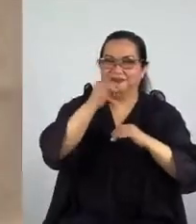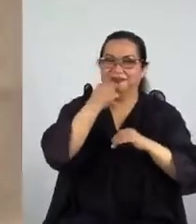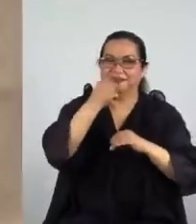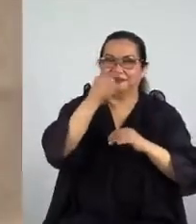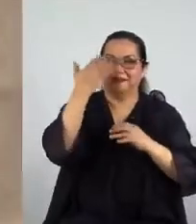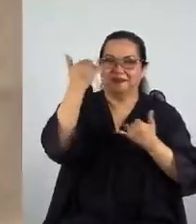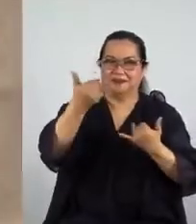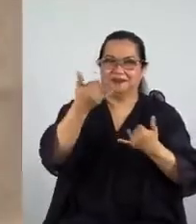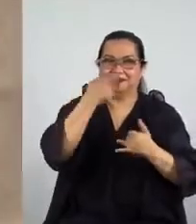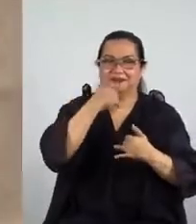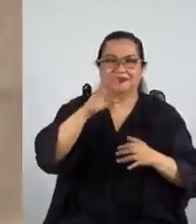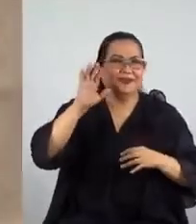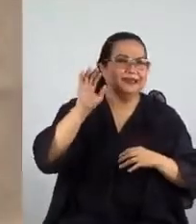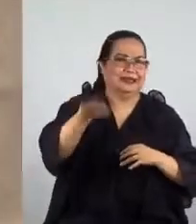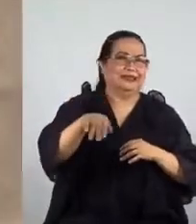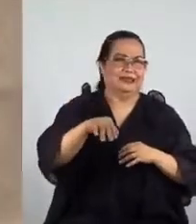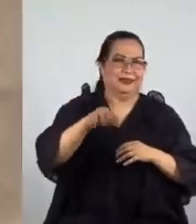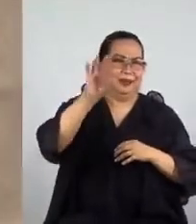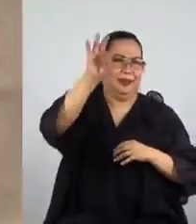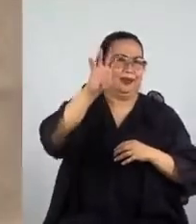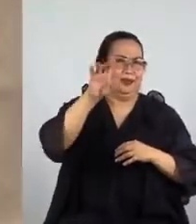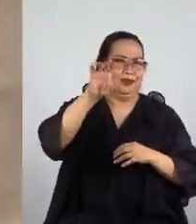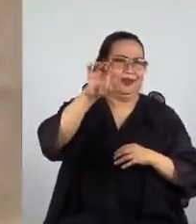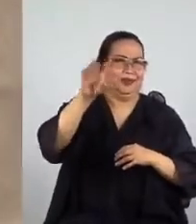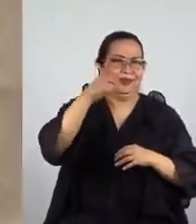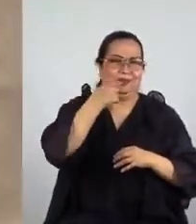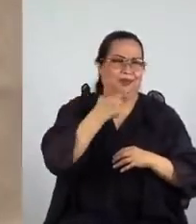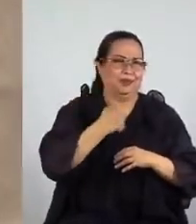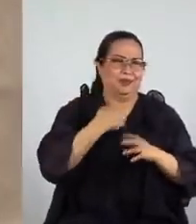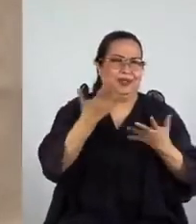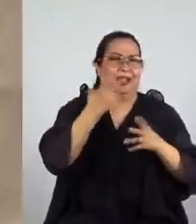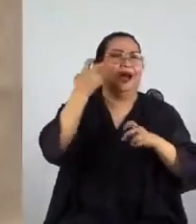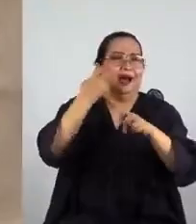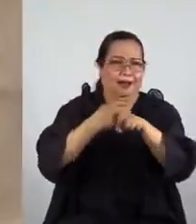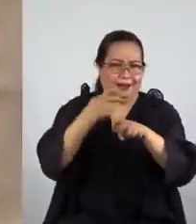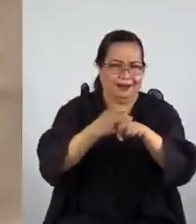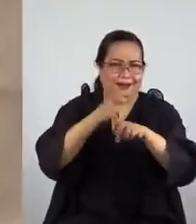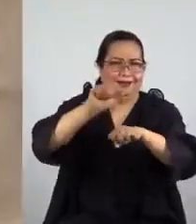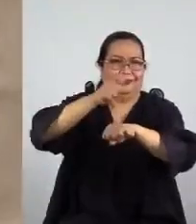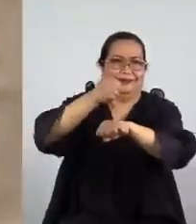me, "Pambihira ka naman, Ed. Hindi mo sinabi na ganito kahirap."